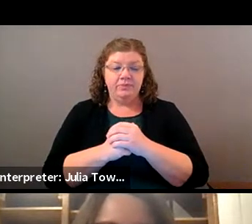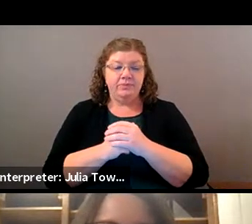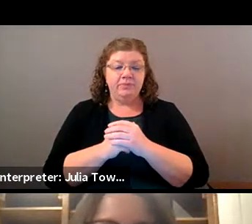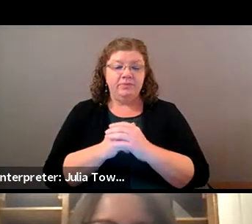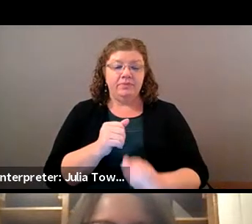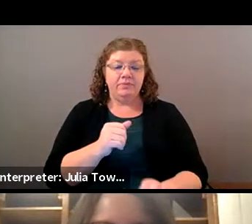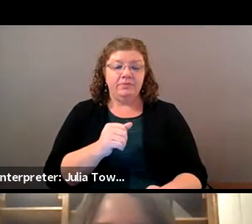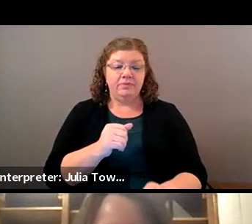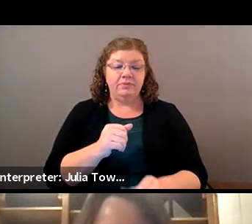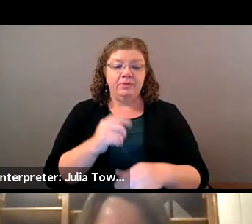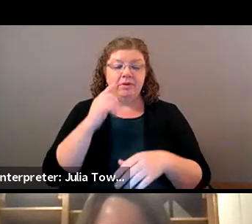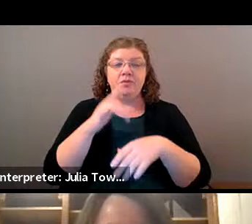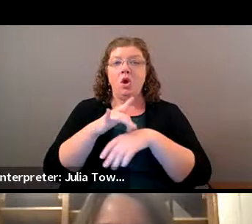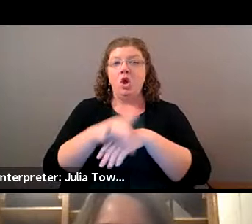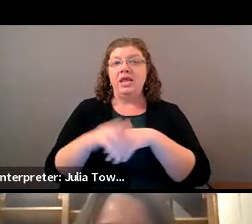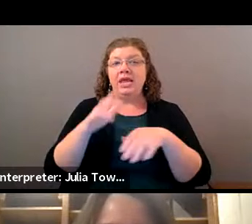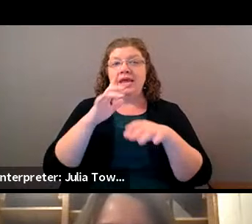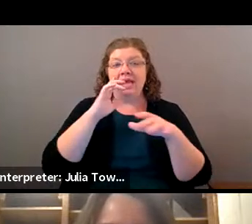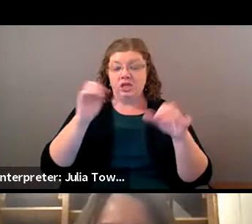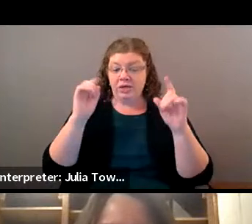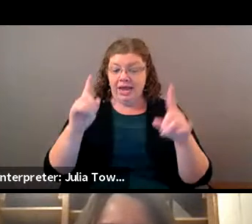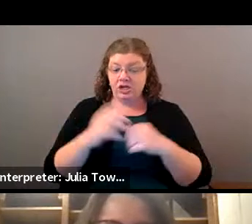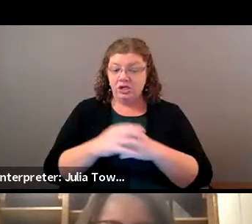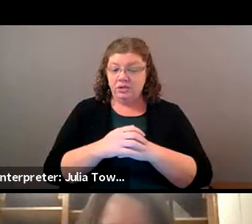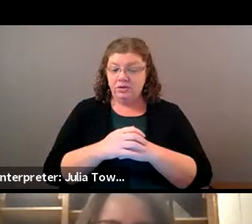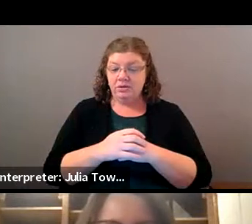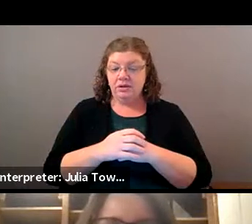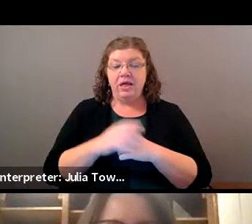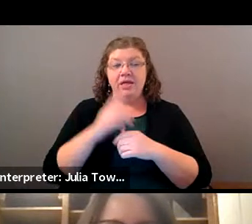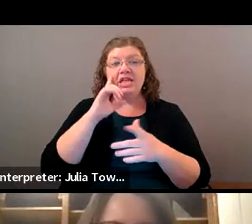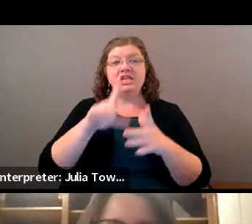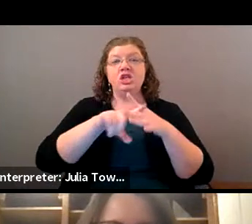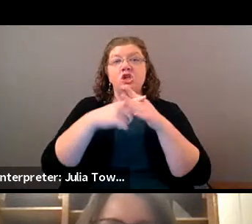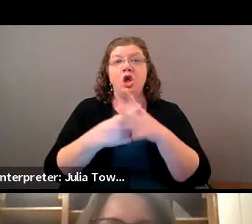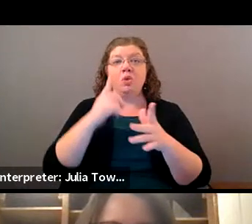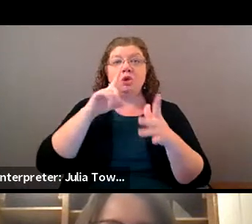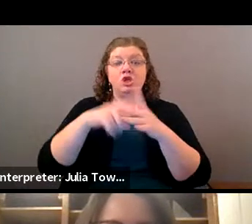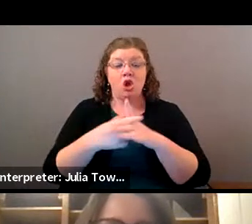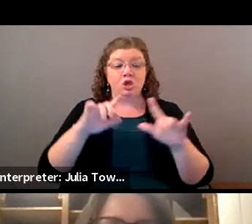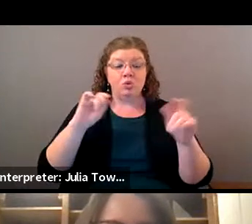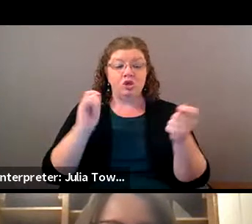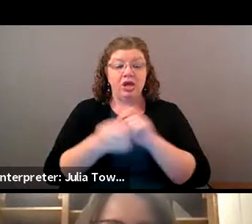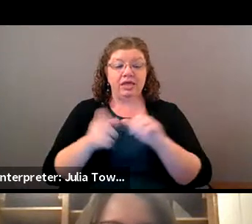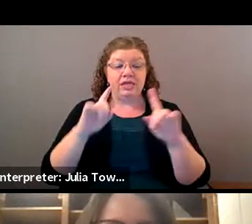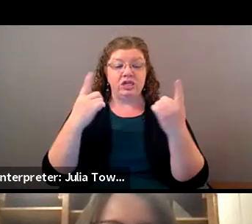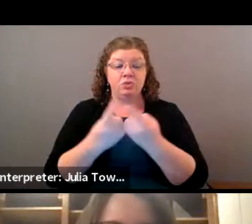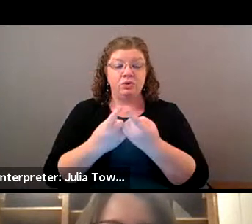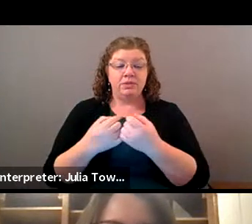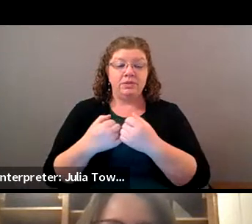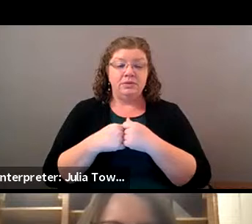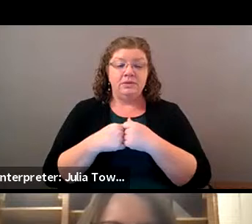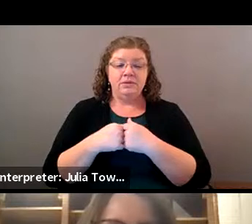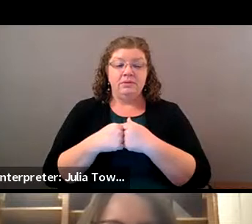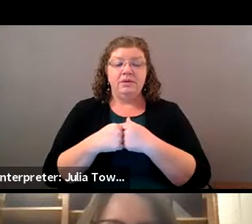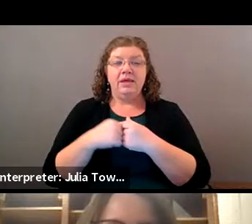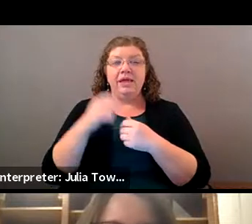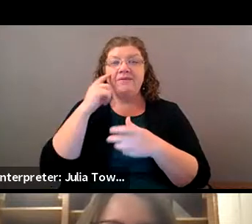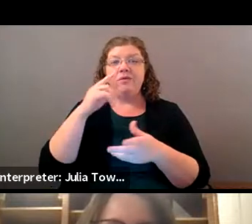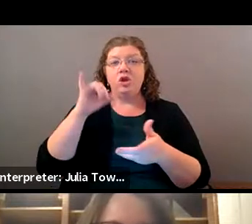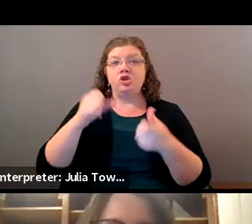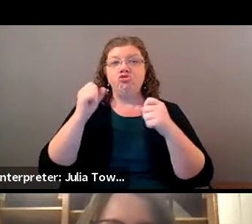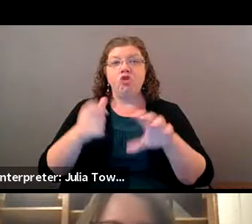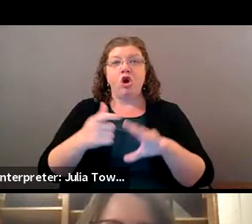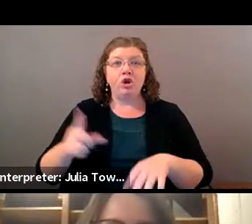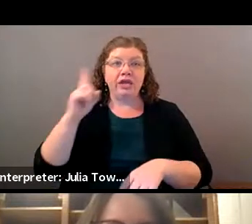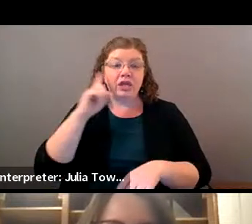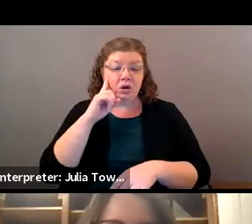because this is the absolute start that will start to change this district. When they enter into this district, they'll be stronger to hear. We'll see